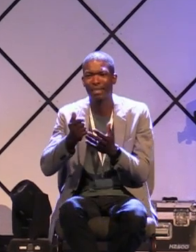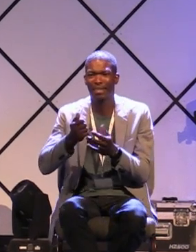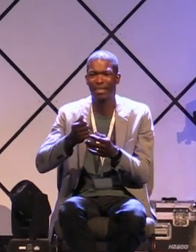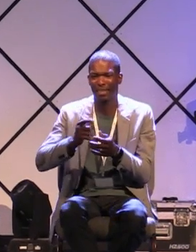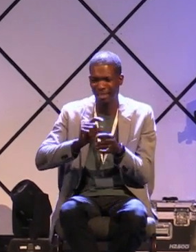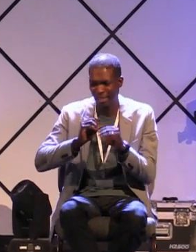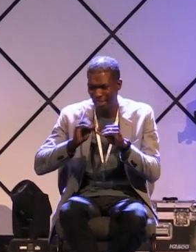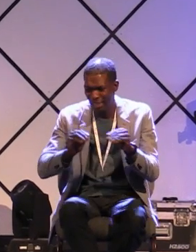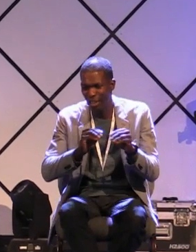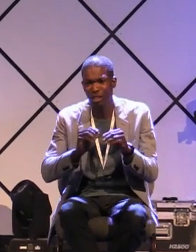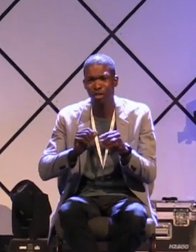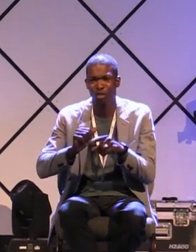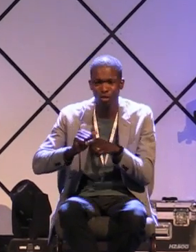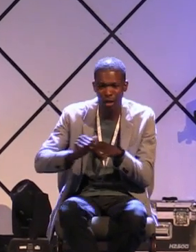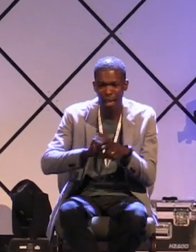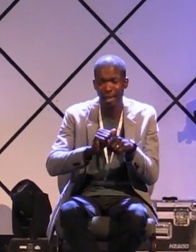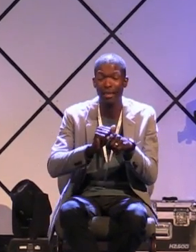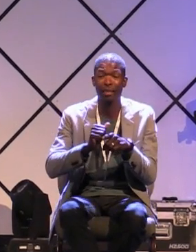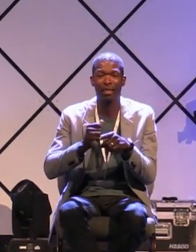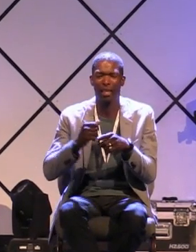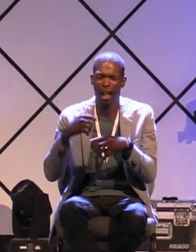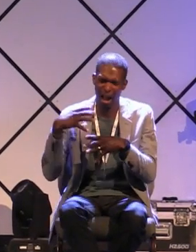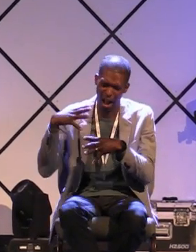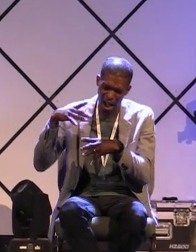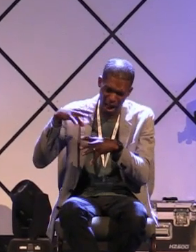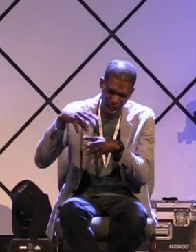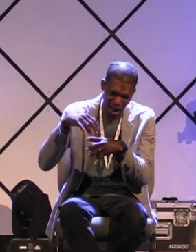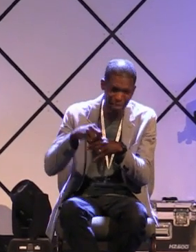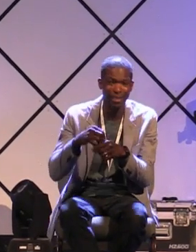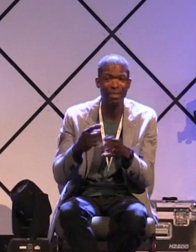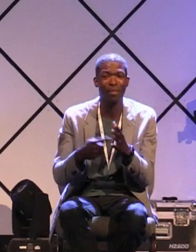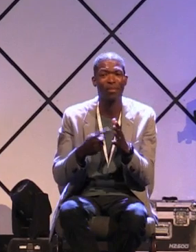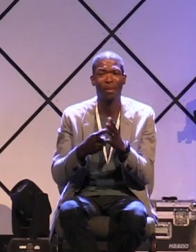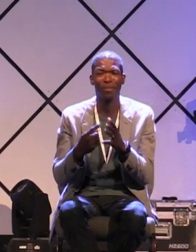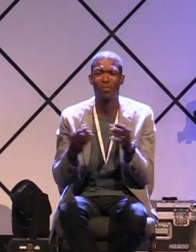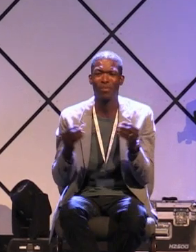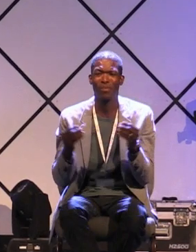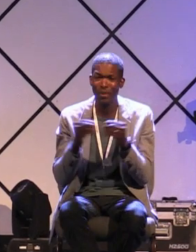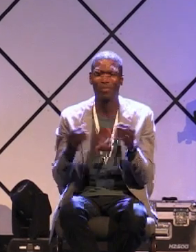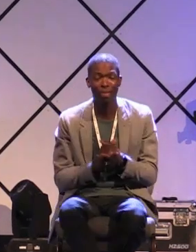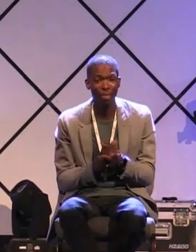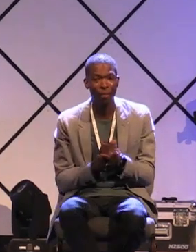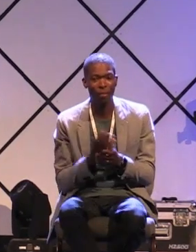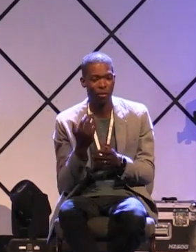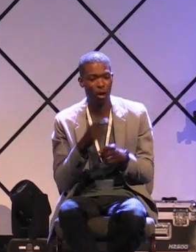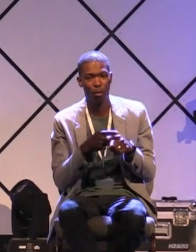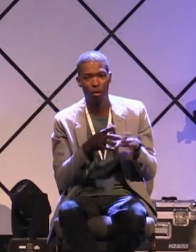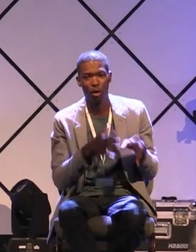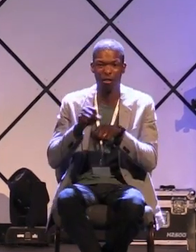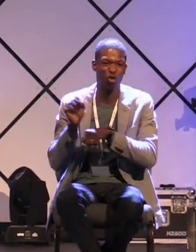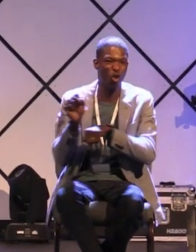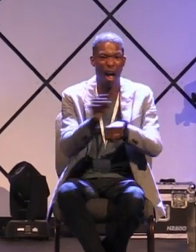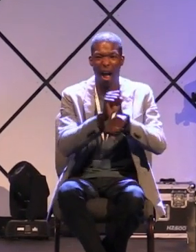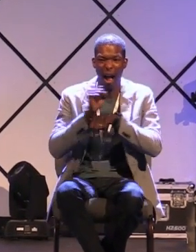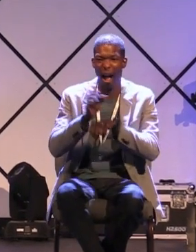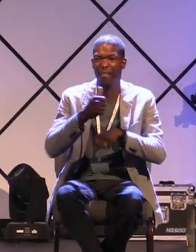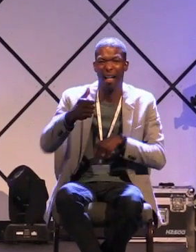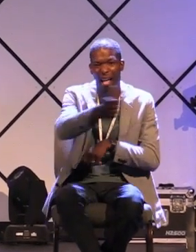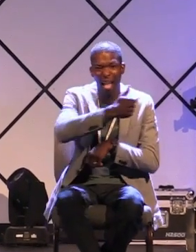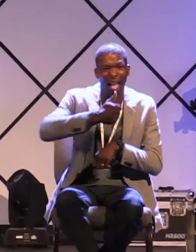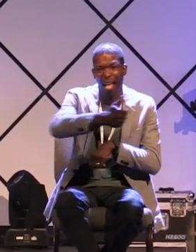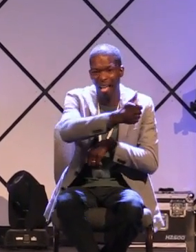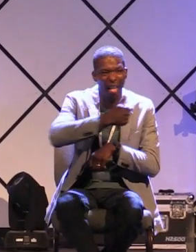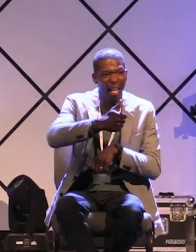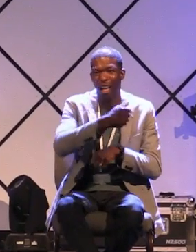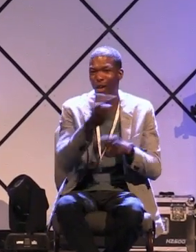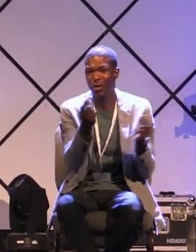and sometimes you do both. I said to a breeder caretaker today as I was smiling, I wish there was something like your cars filled up now